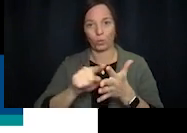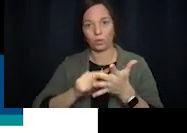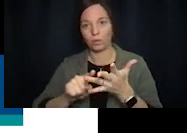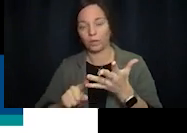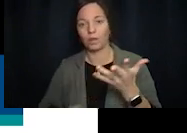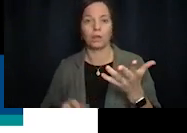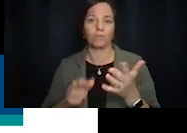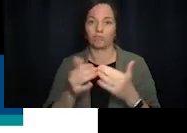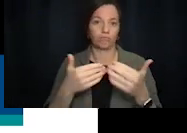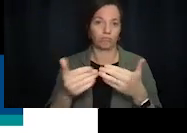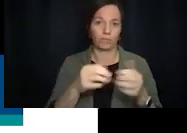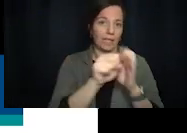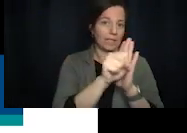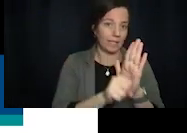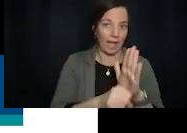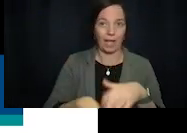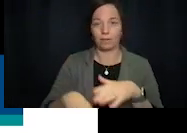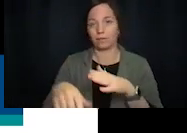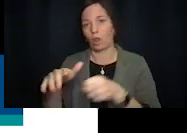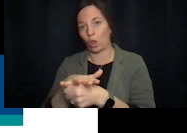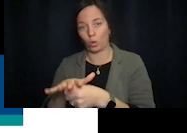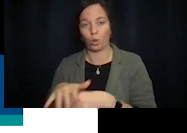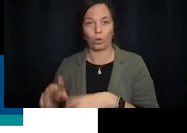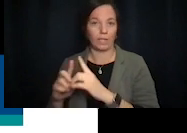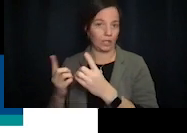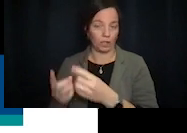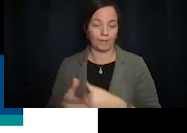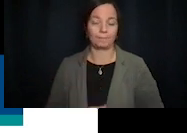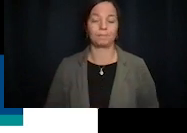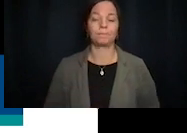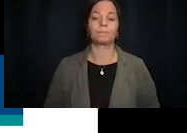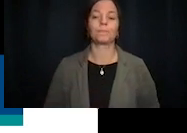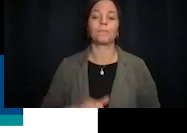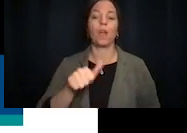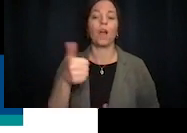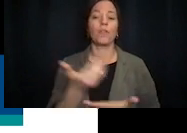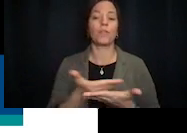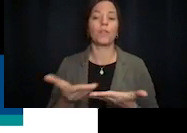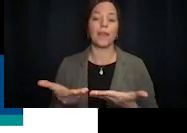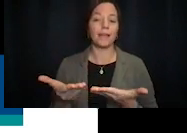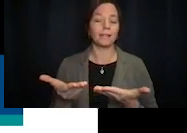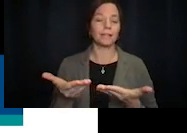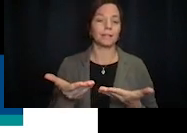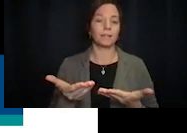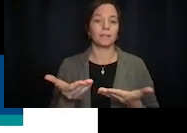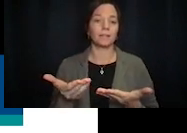or local or district-wide. Some other things that would